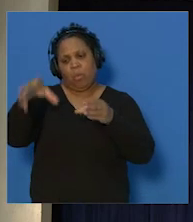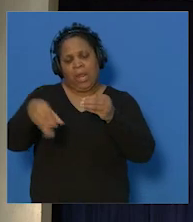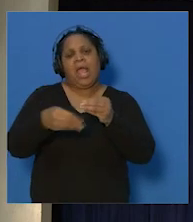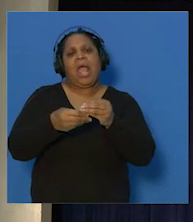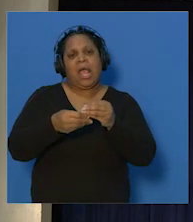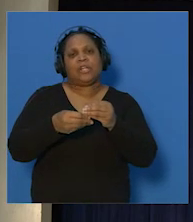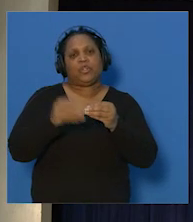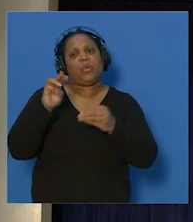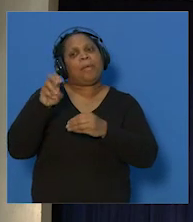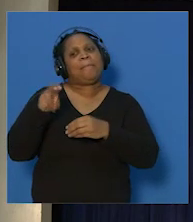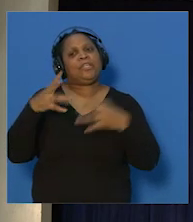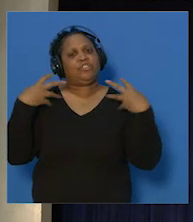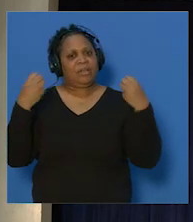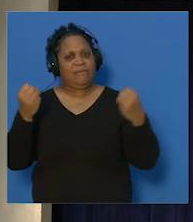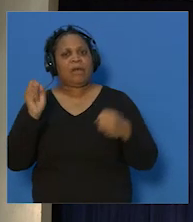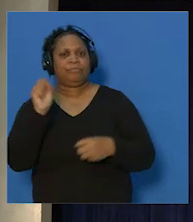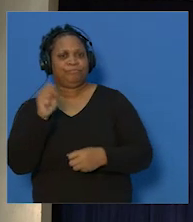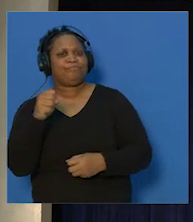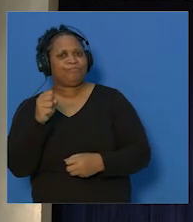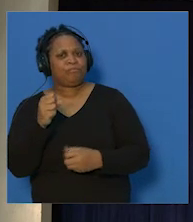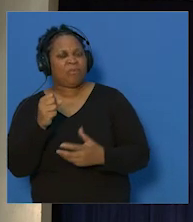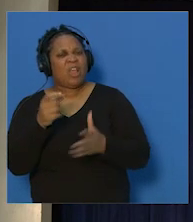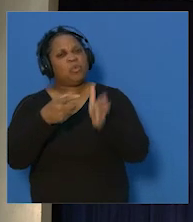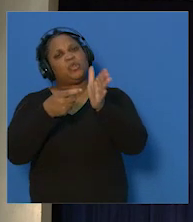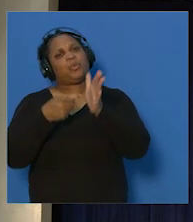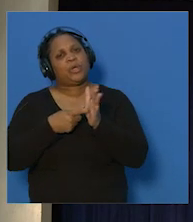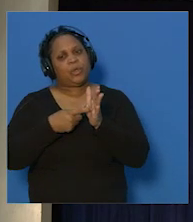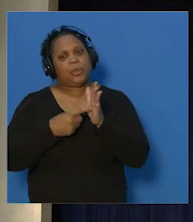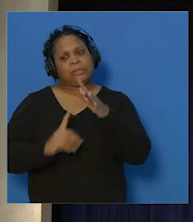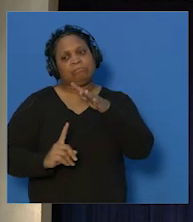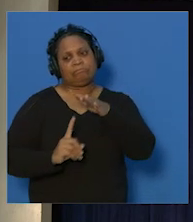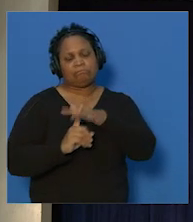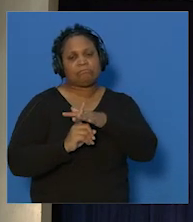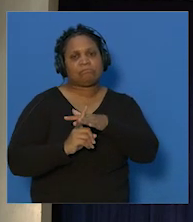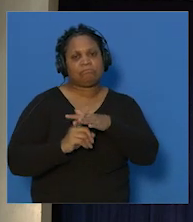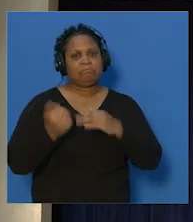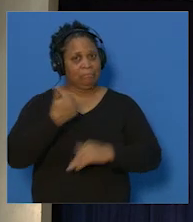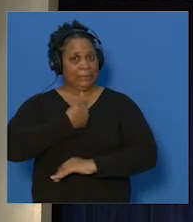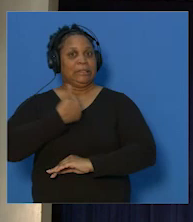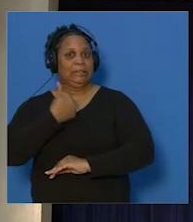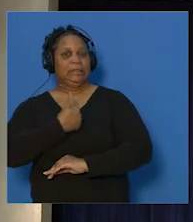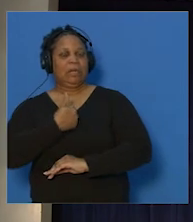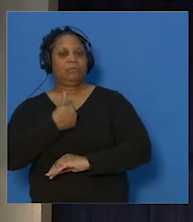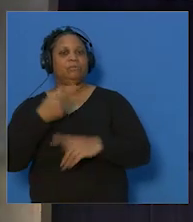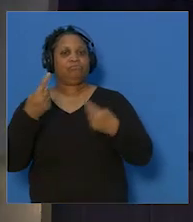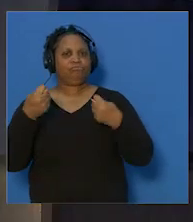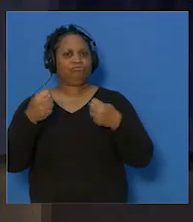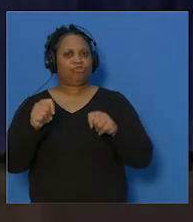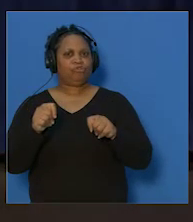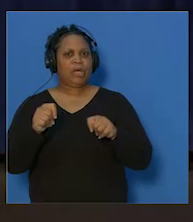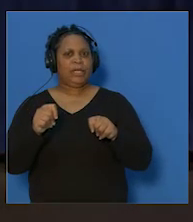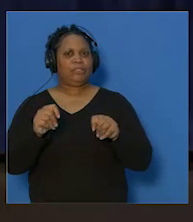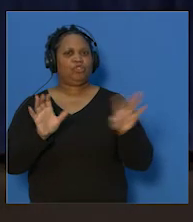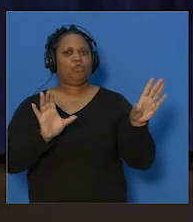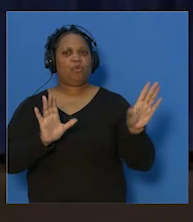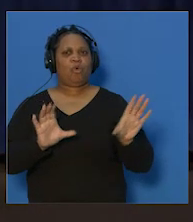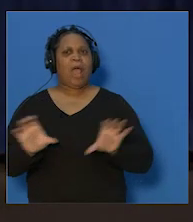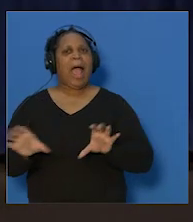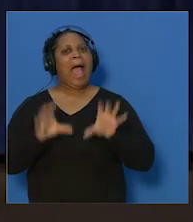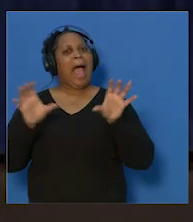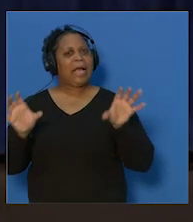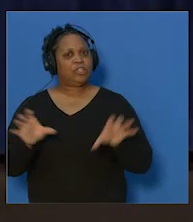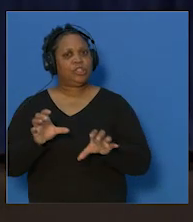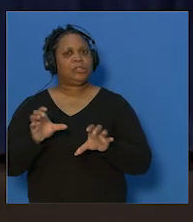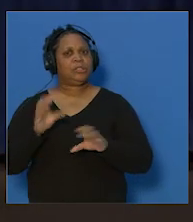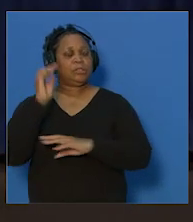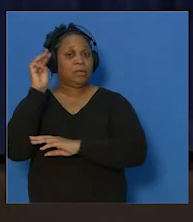On this particular issue, I do know that there was a request which came to myself to try to action on behalf of the